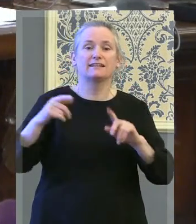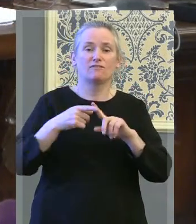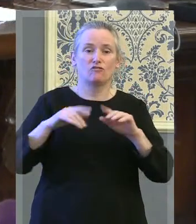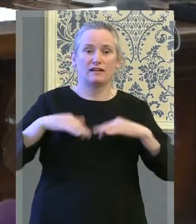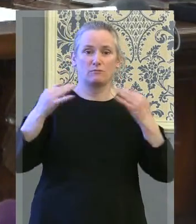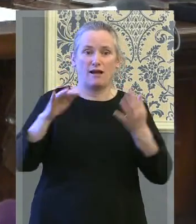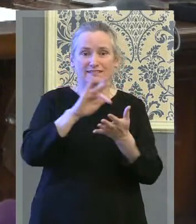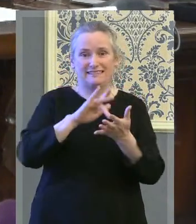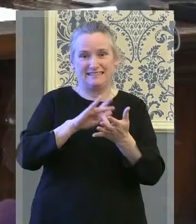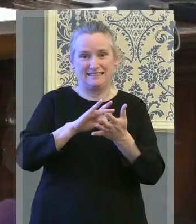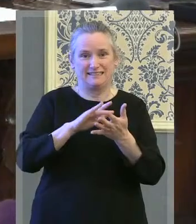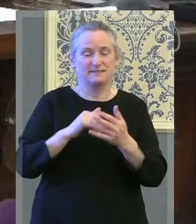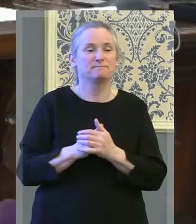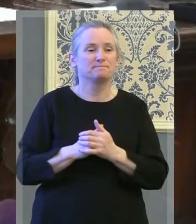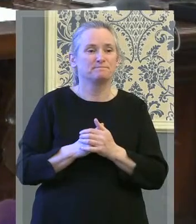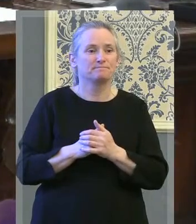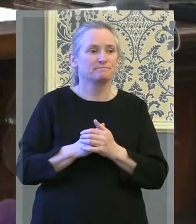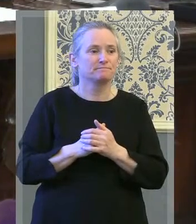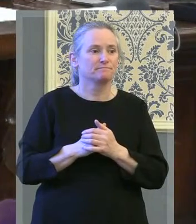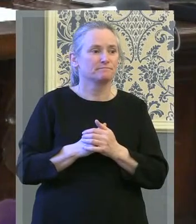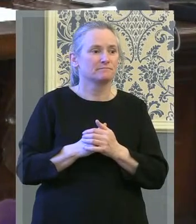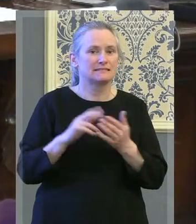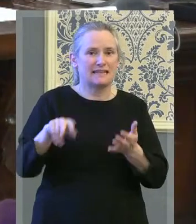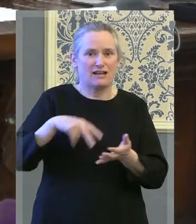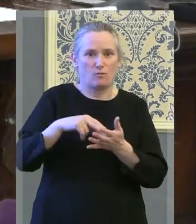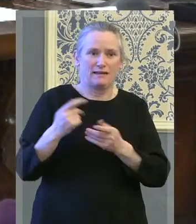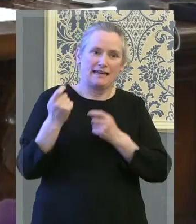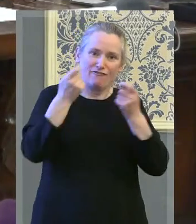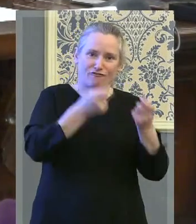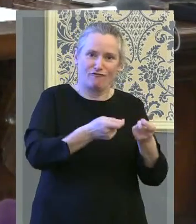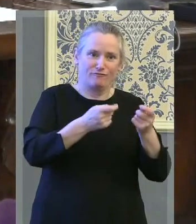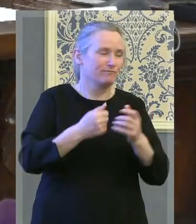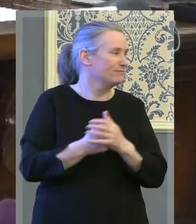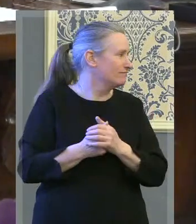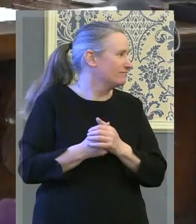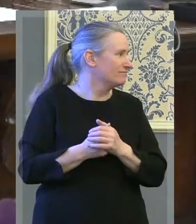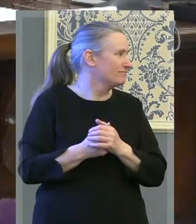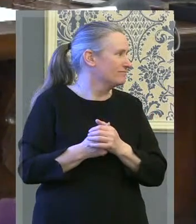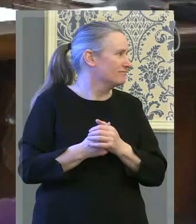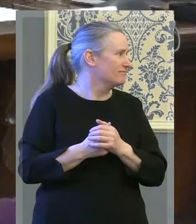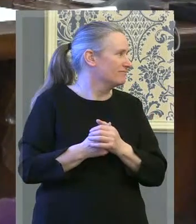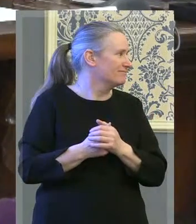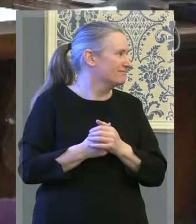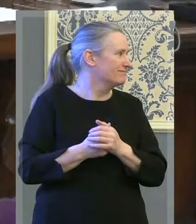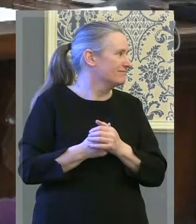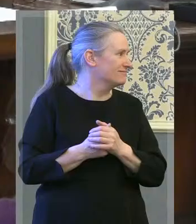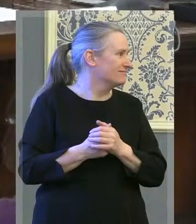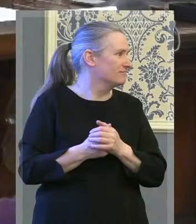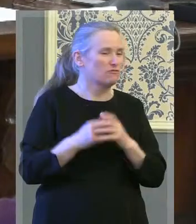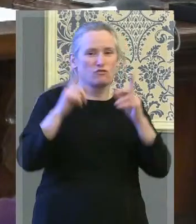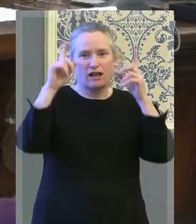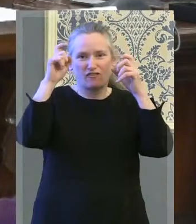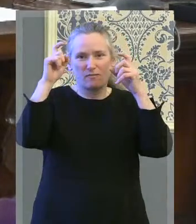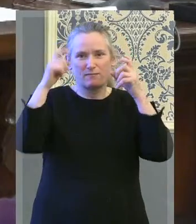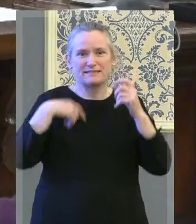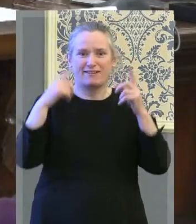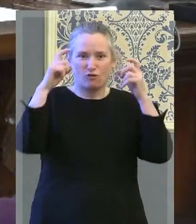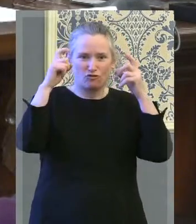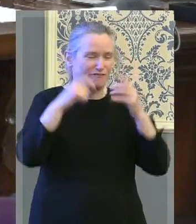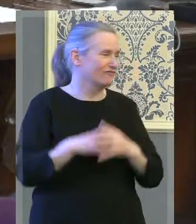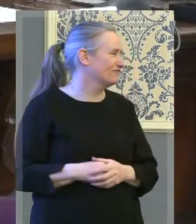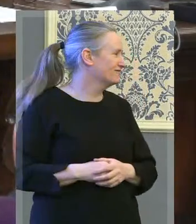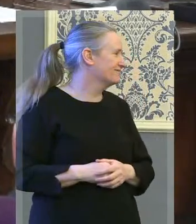box, and I'm going to stand up and give this so that photographers might want to. I stand up too? Why wouldn't you?